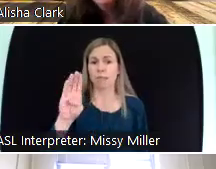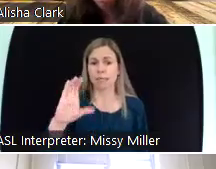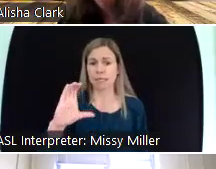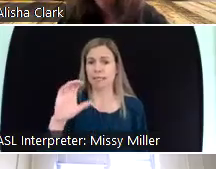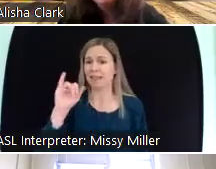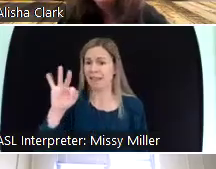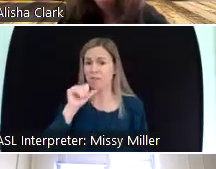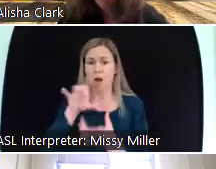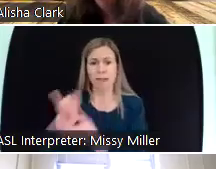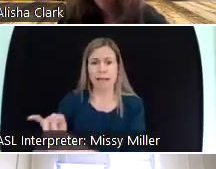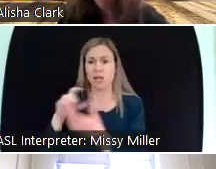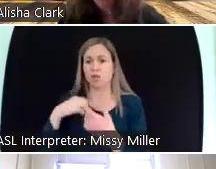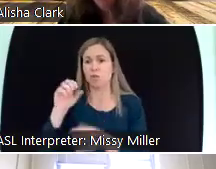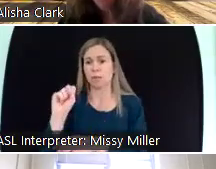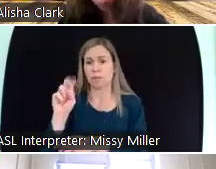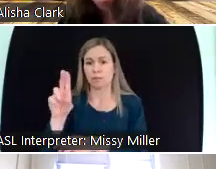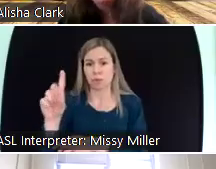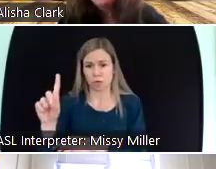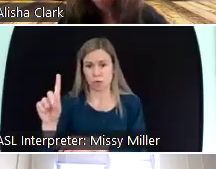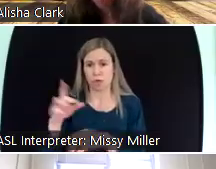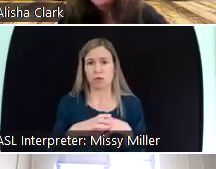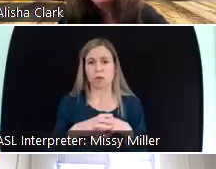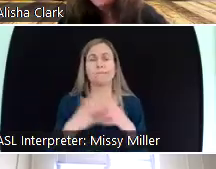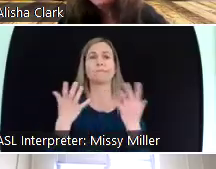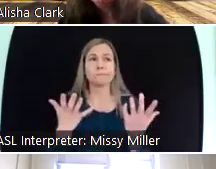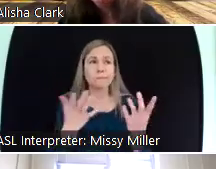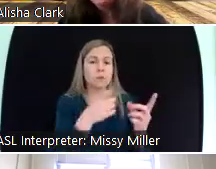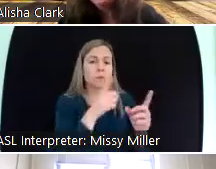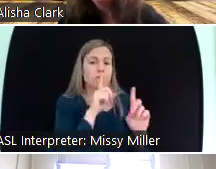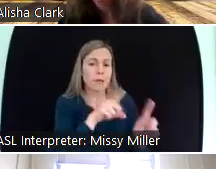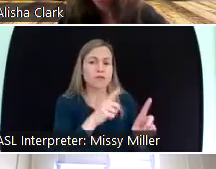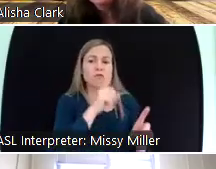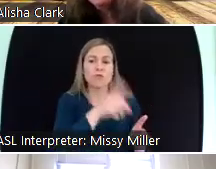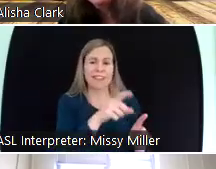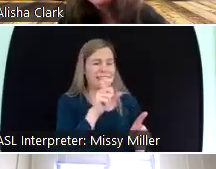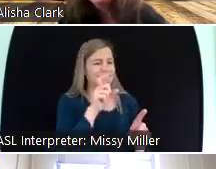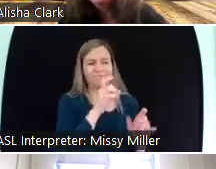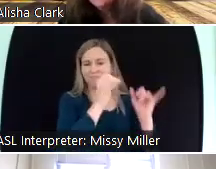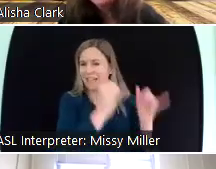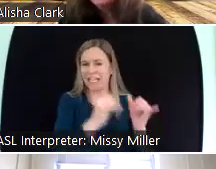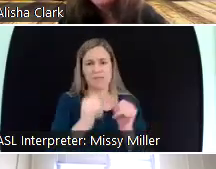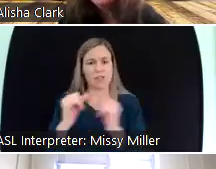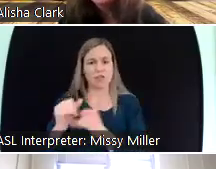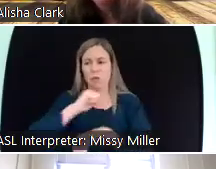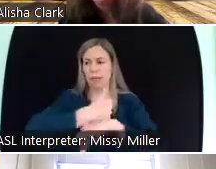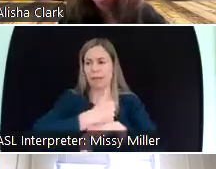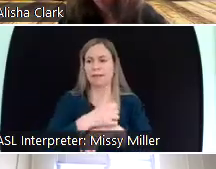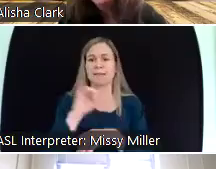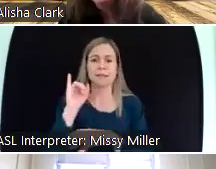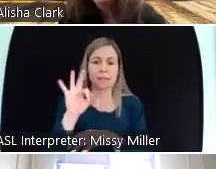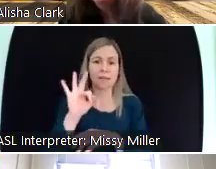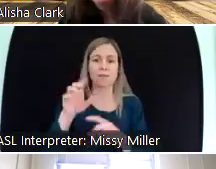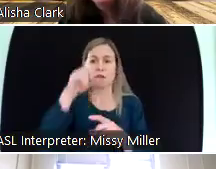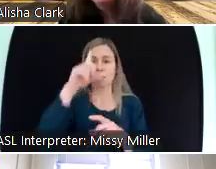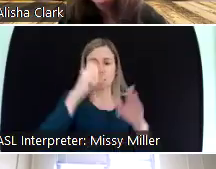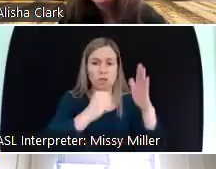So we would need to look at that case by case. Strokes, if they are something